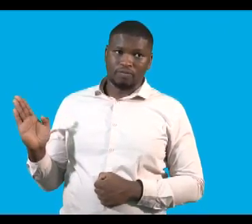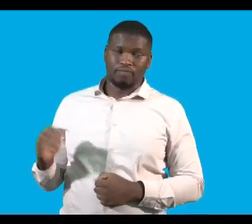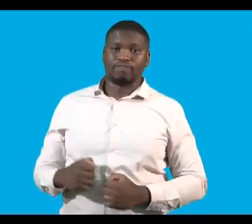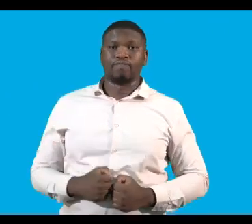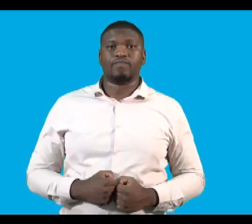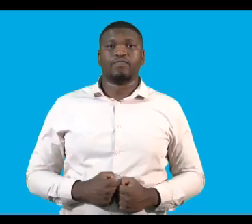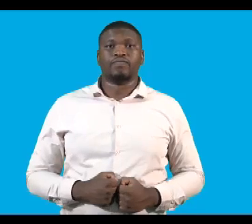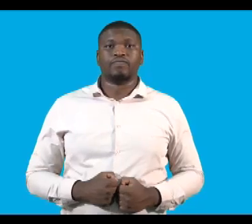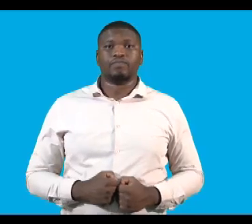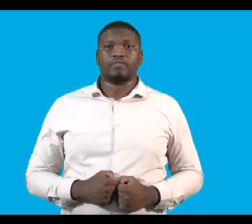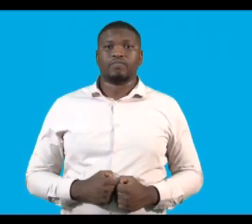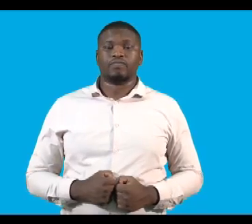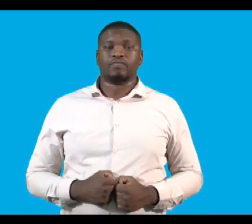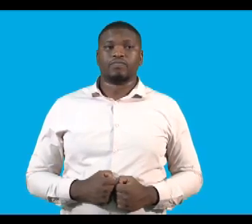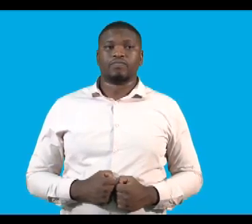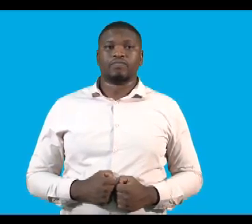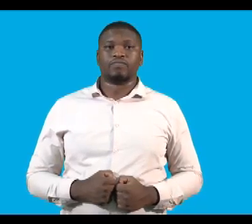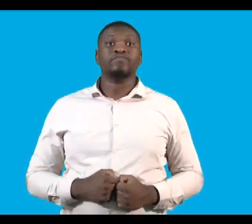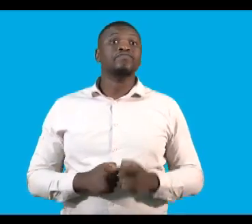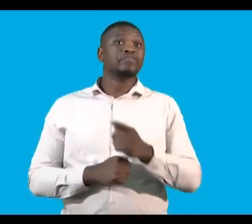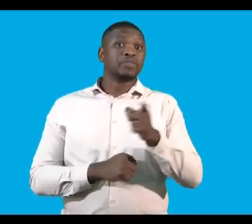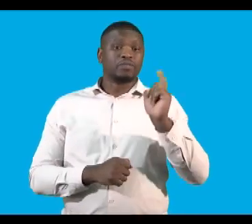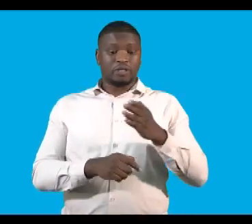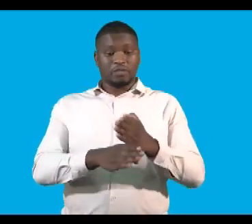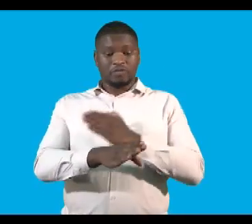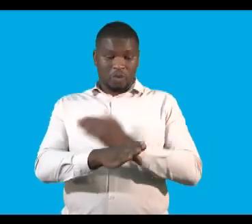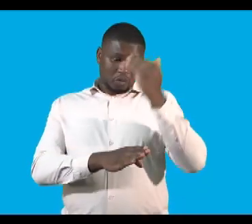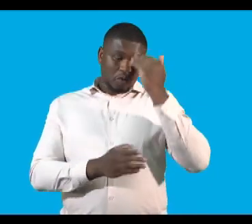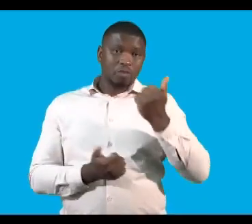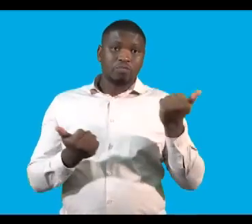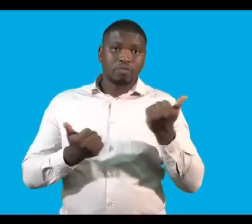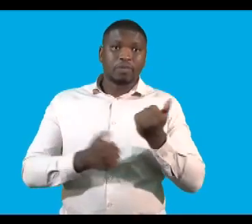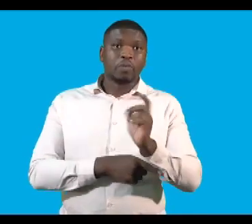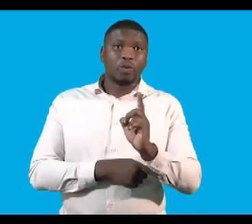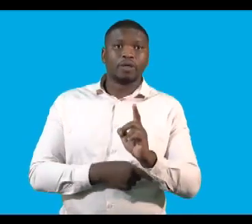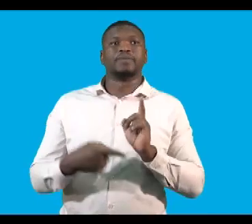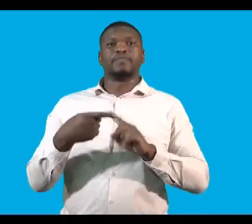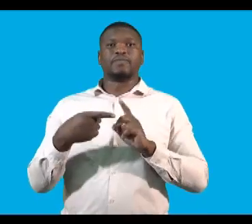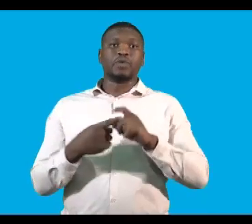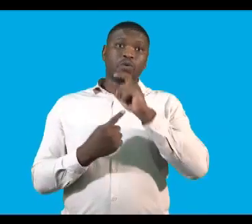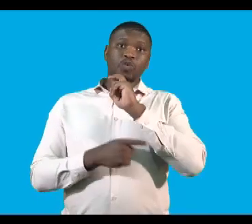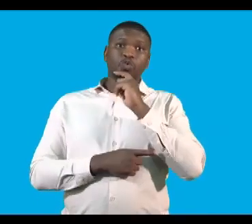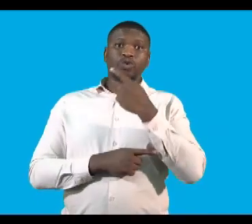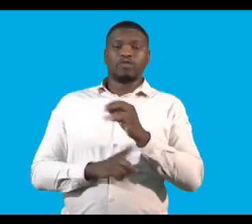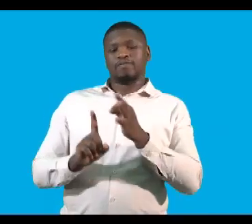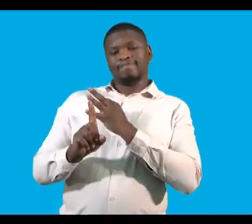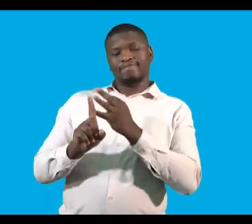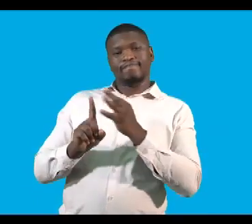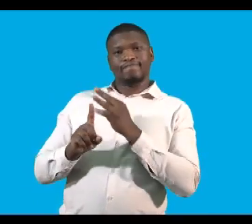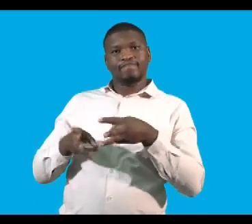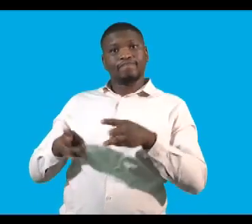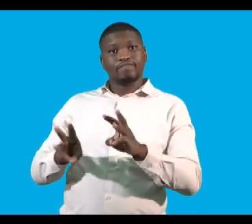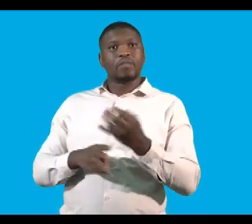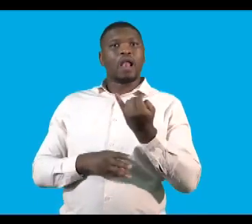verbal elements. What should you know and what should you be able to do? The use of persuasive techniques